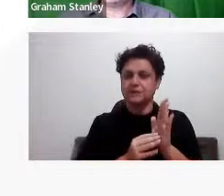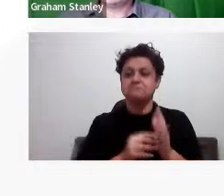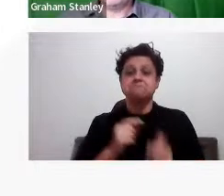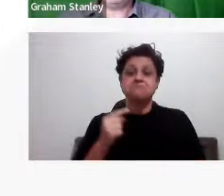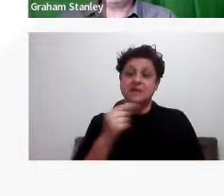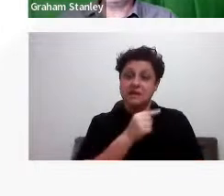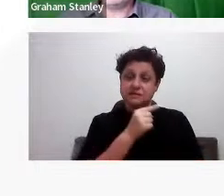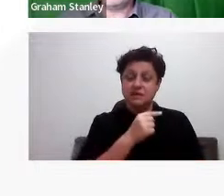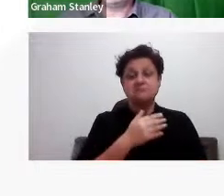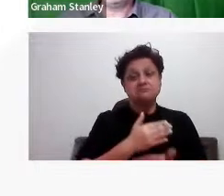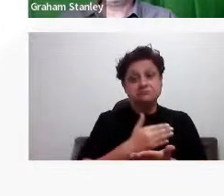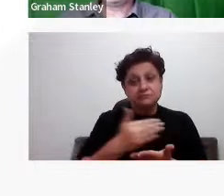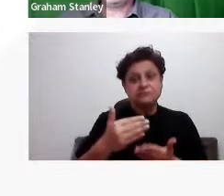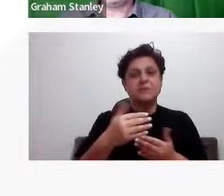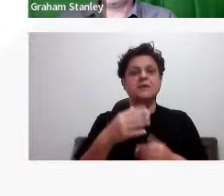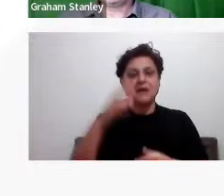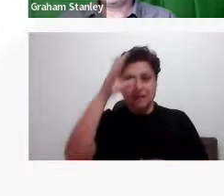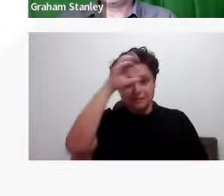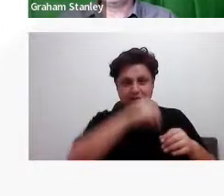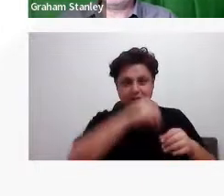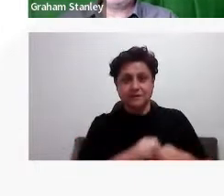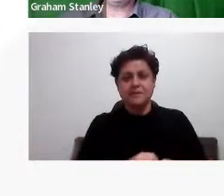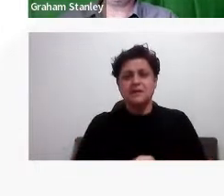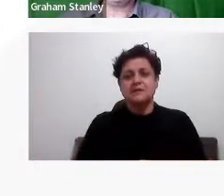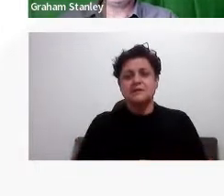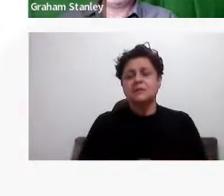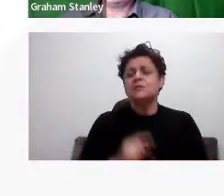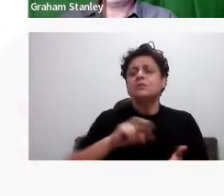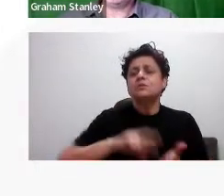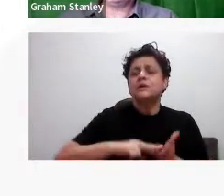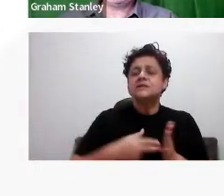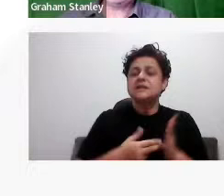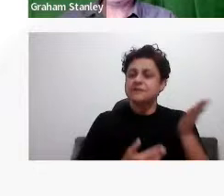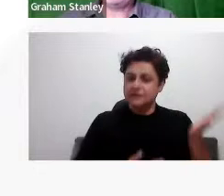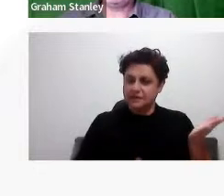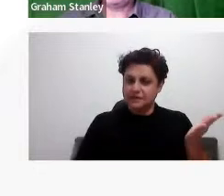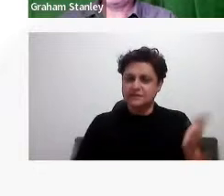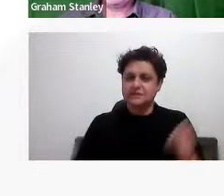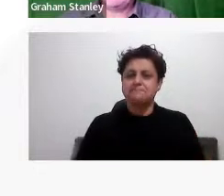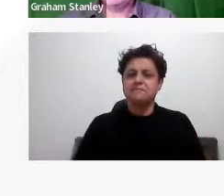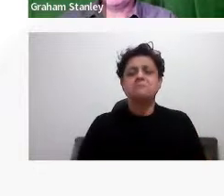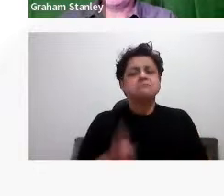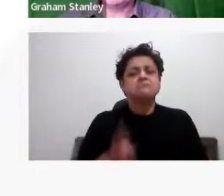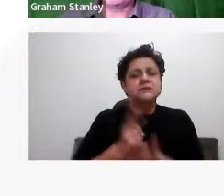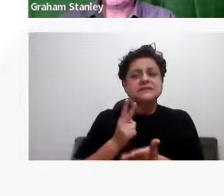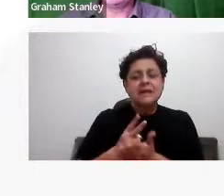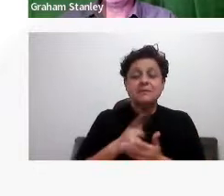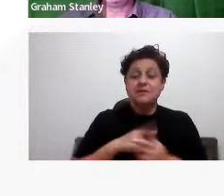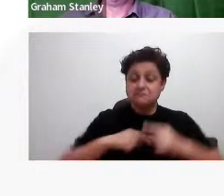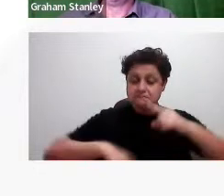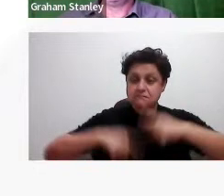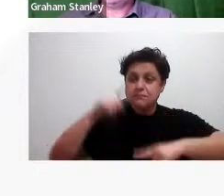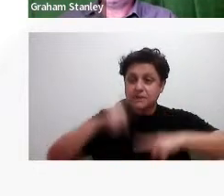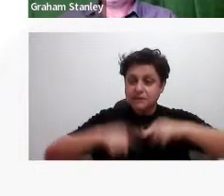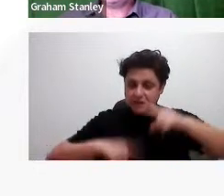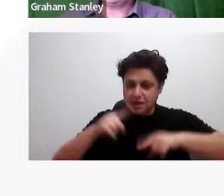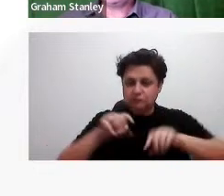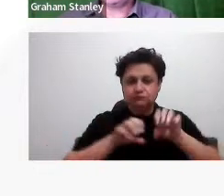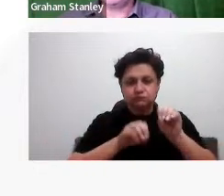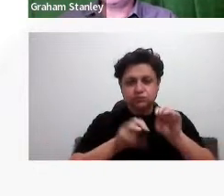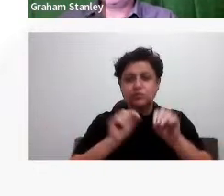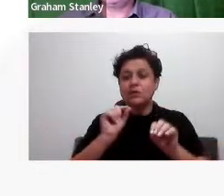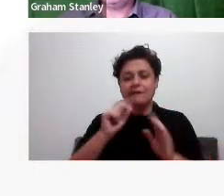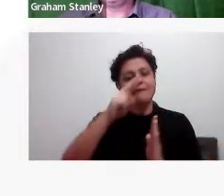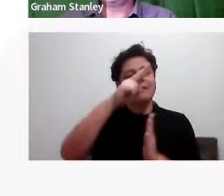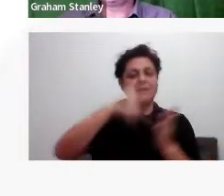principle? So often our learning material consists of reading and content-heavy presentations.